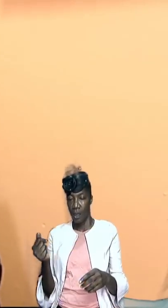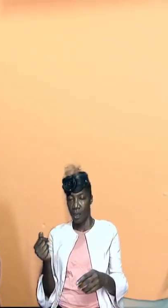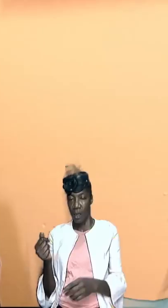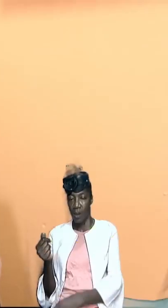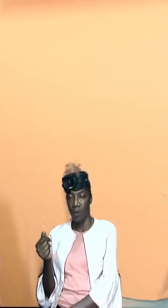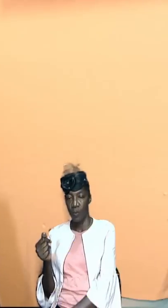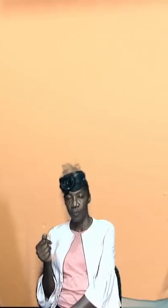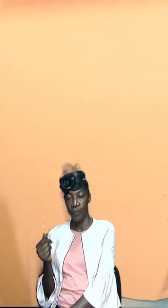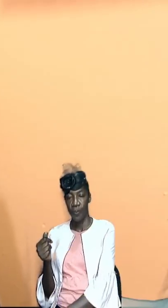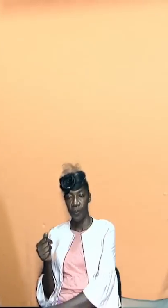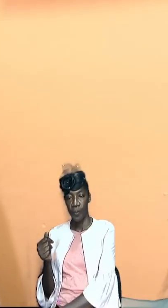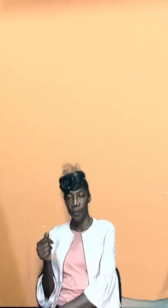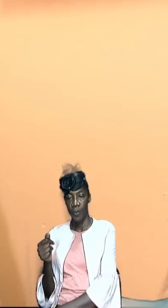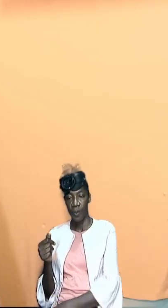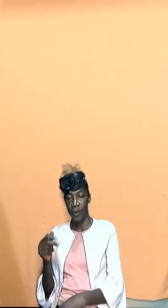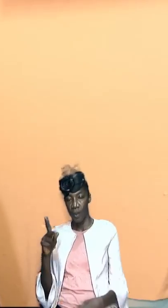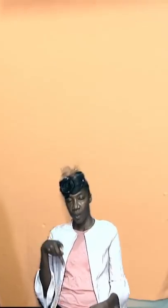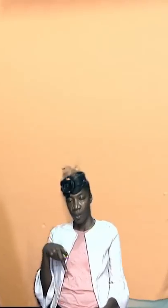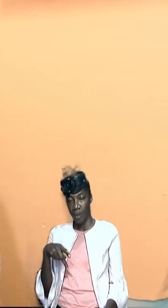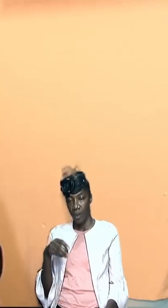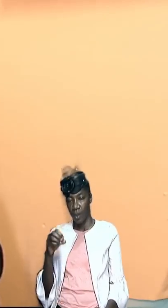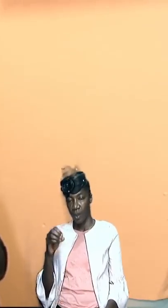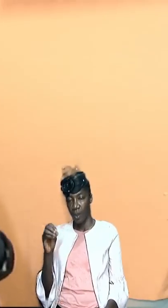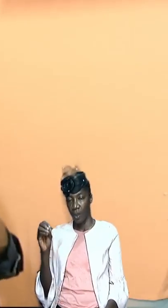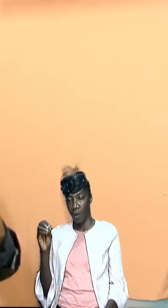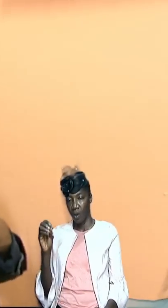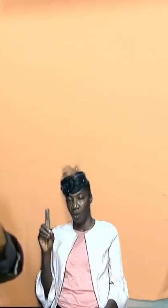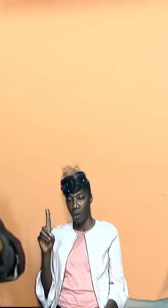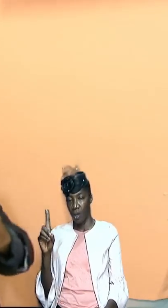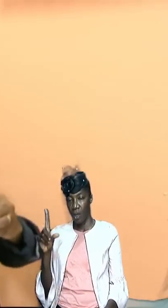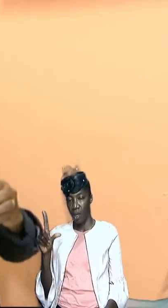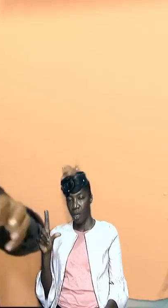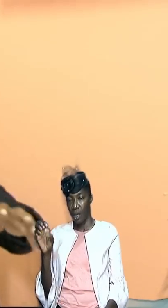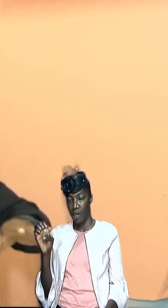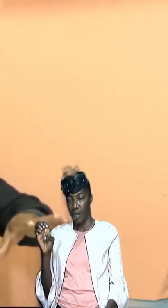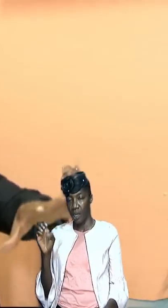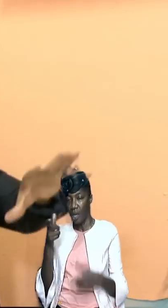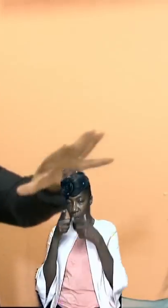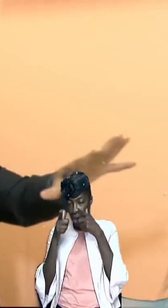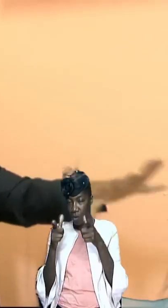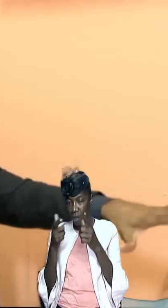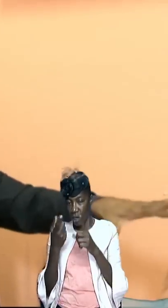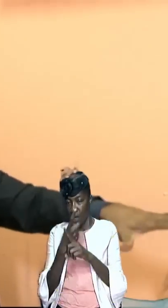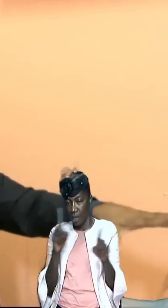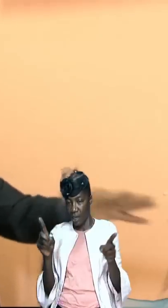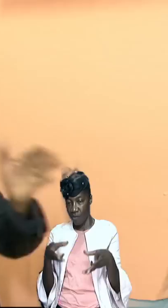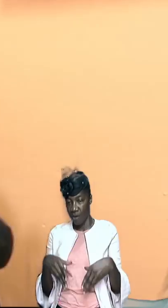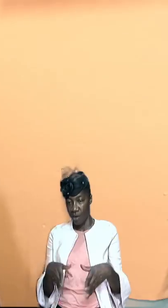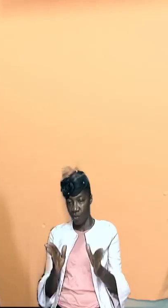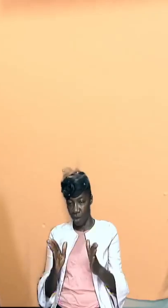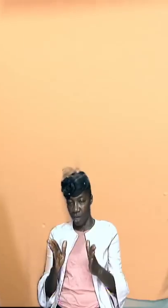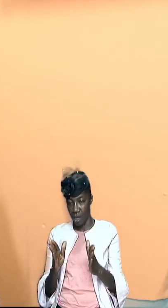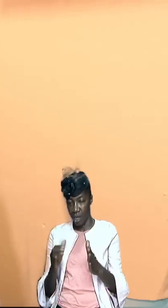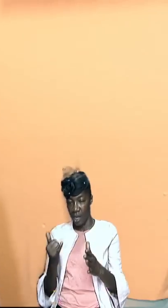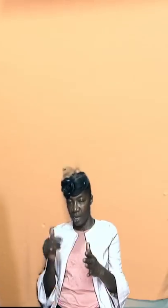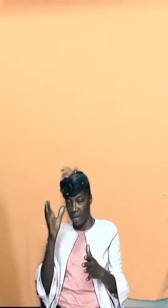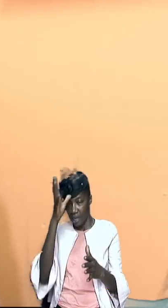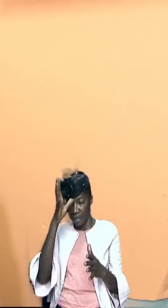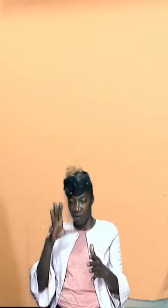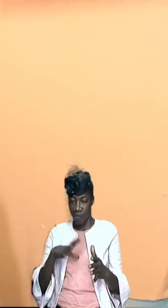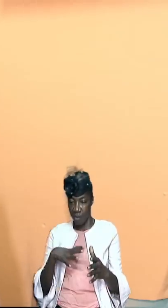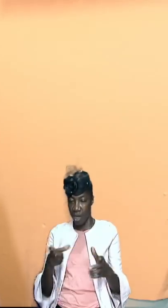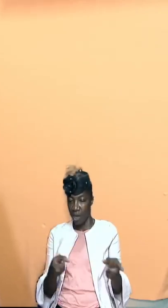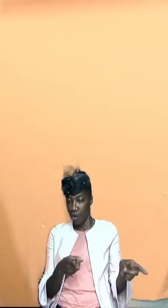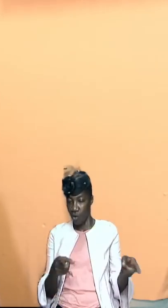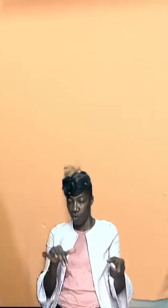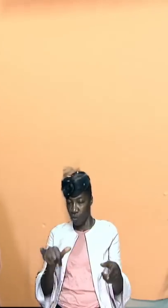etc. The poodle looking a certain way, men cause that. And of course, by themselves, if a man can do that over 300